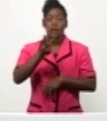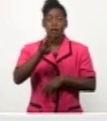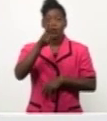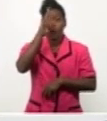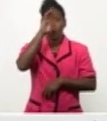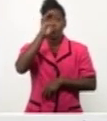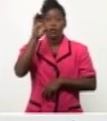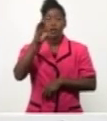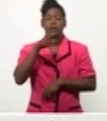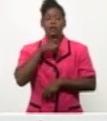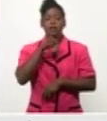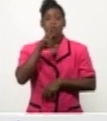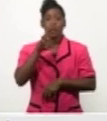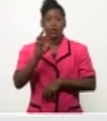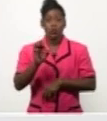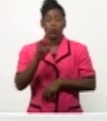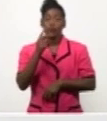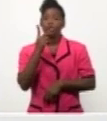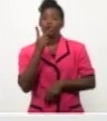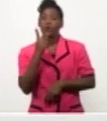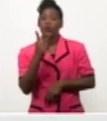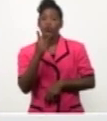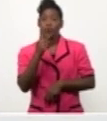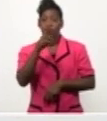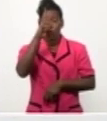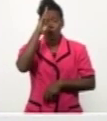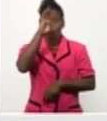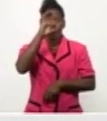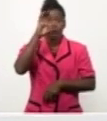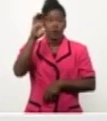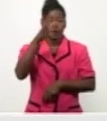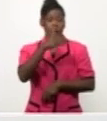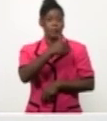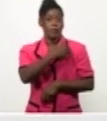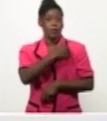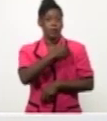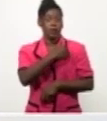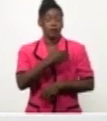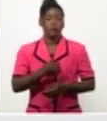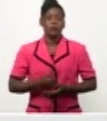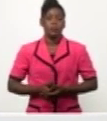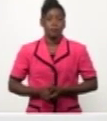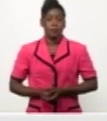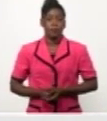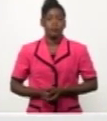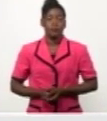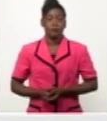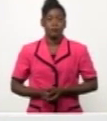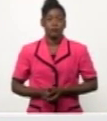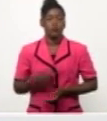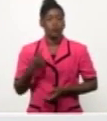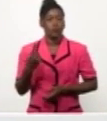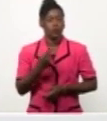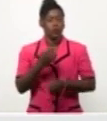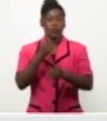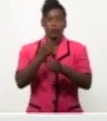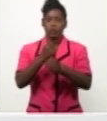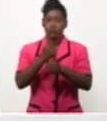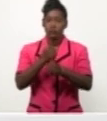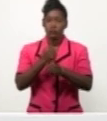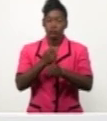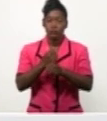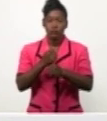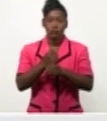yesterday, all of them here in Havana. 3 are admitted at the Salvador Allende Hospital and 2 at the Dr. Luis Diaz Soto Military